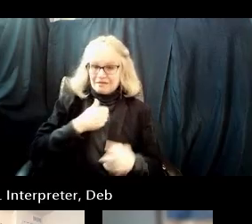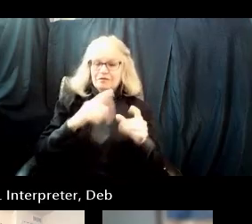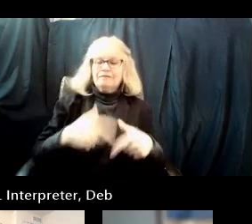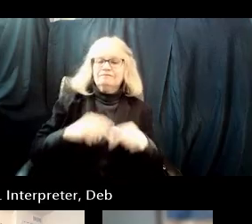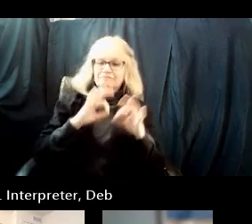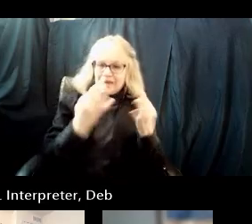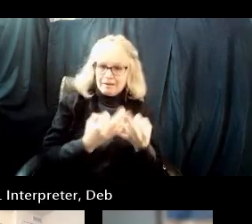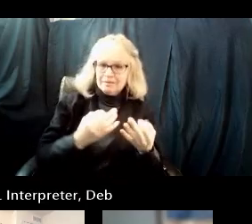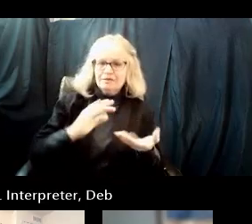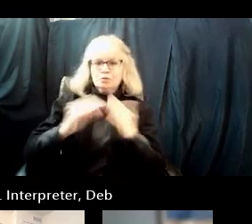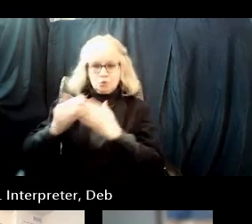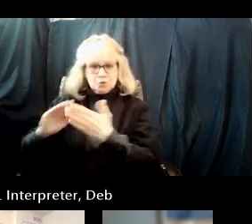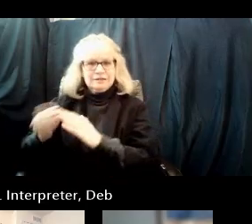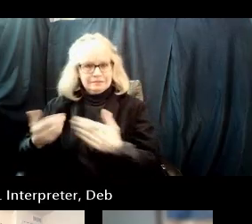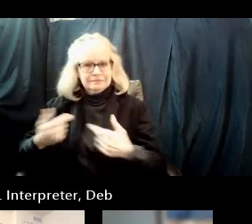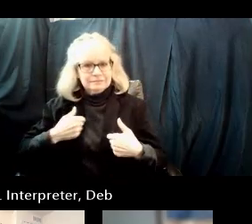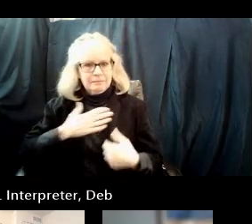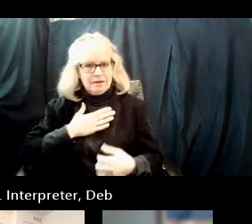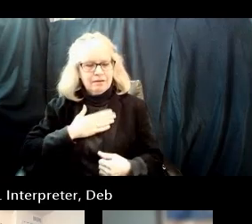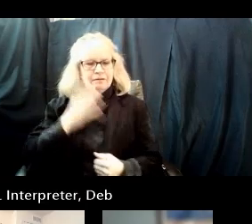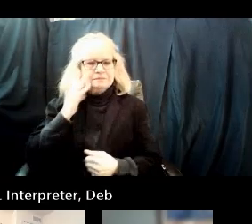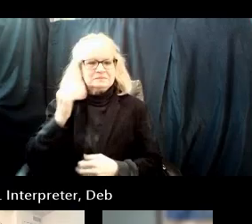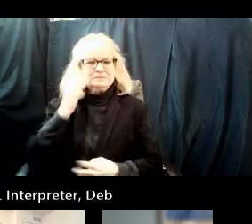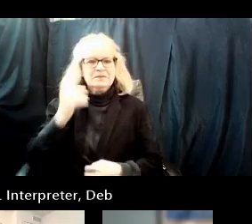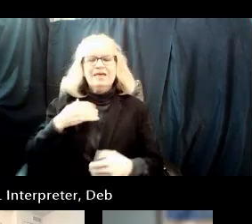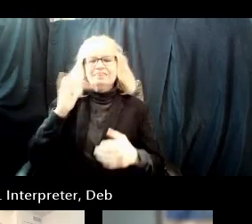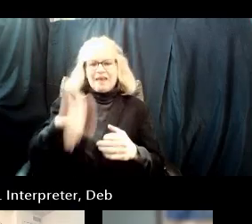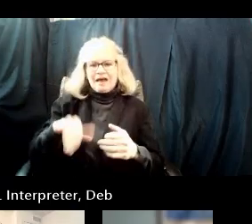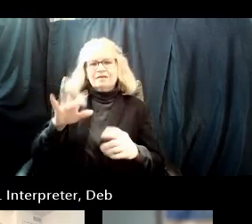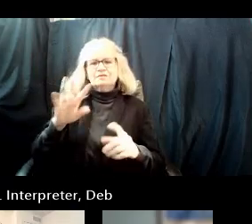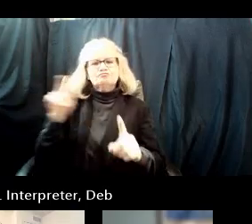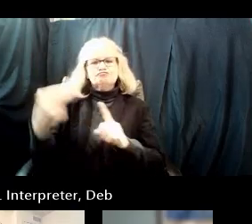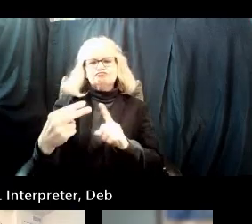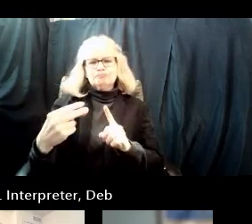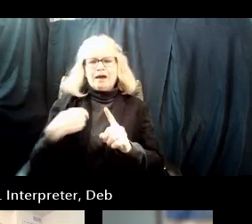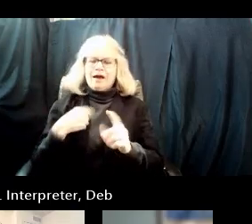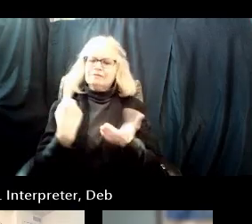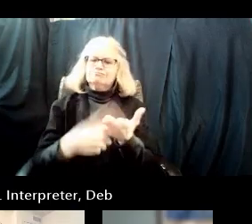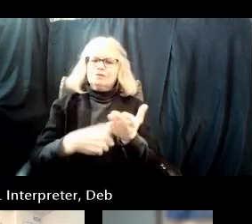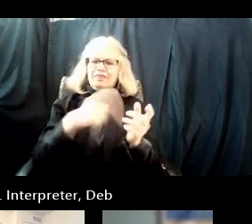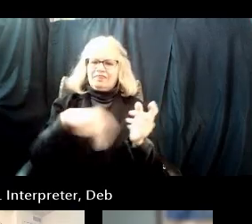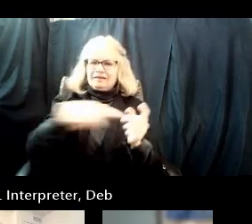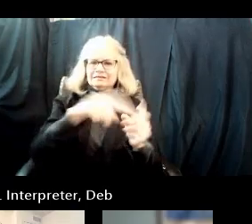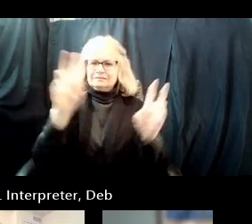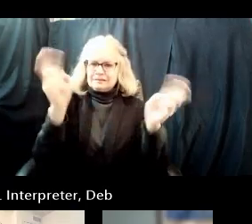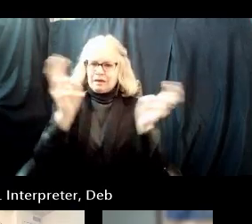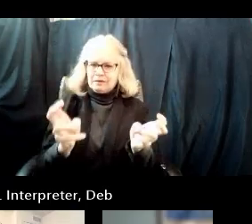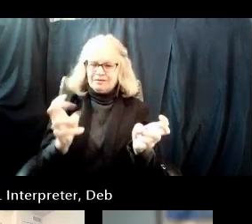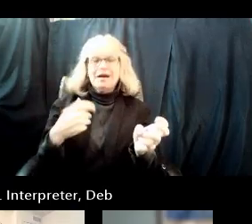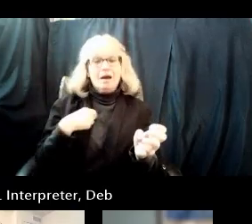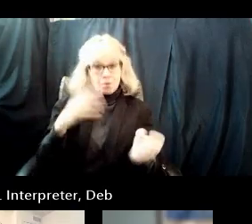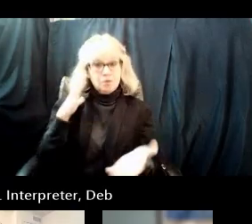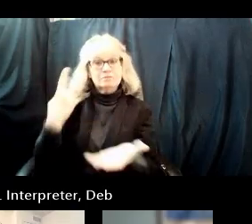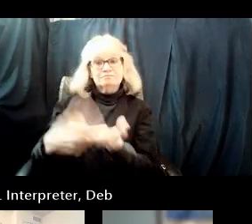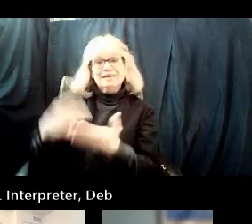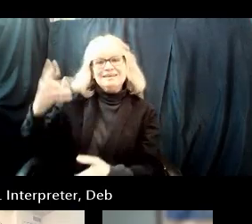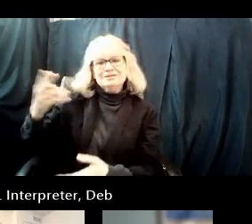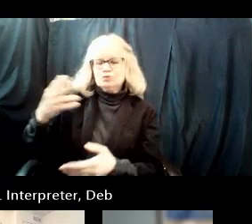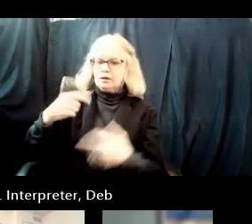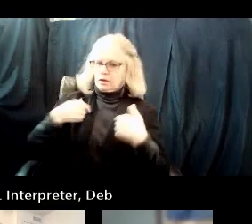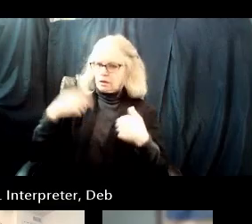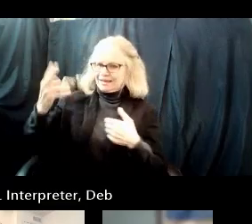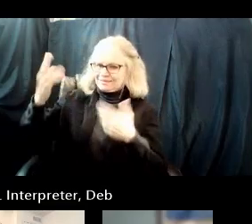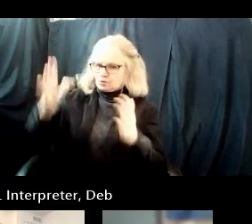communities. And it is with that lens that I talk about these issues and topics. I will be talking about history, but I am not a historian. But